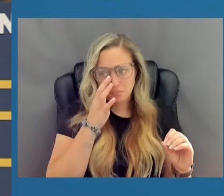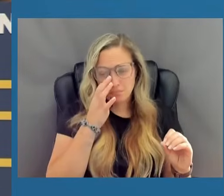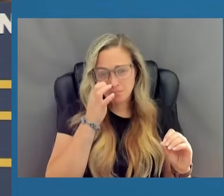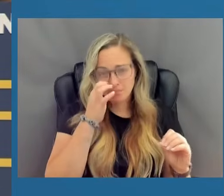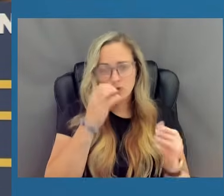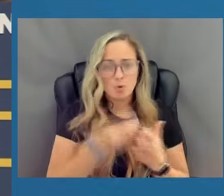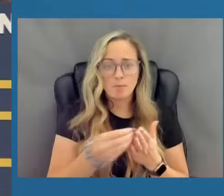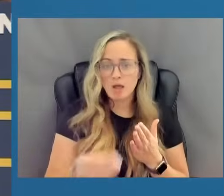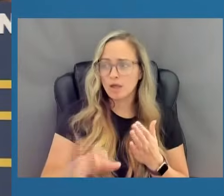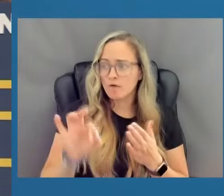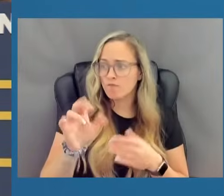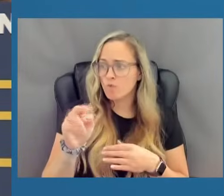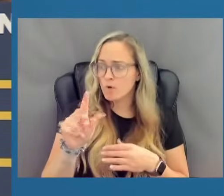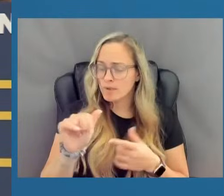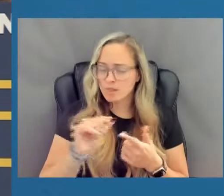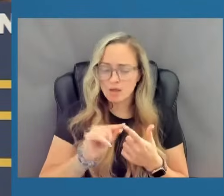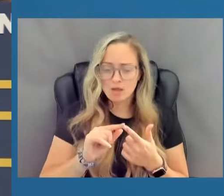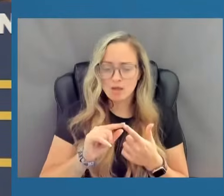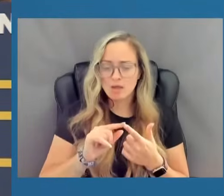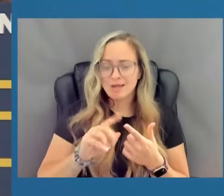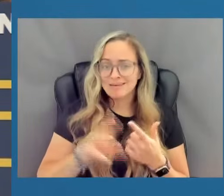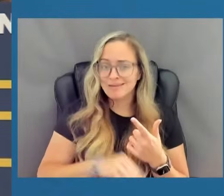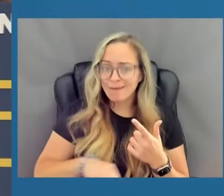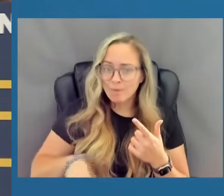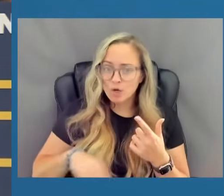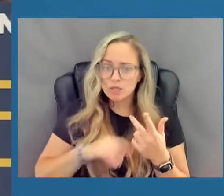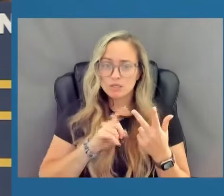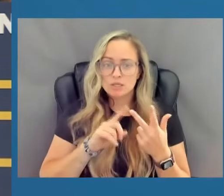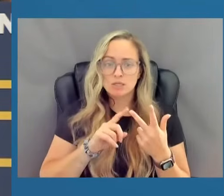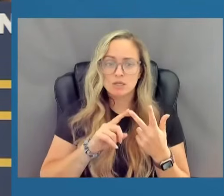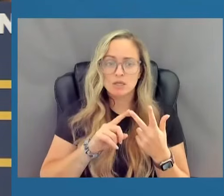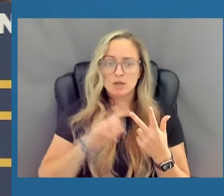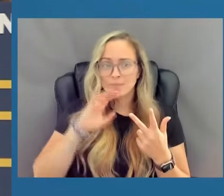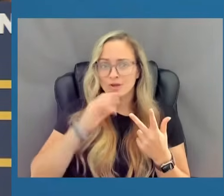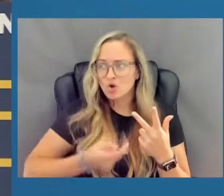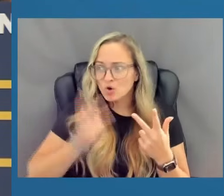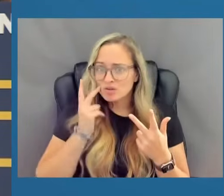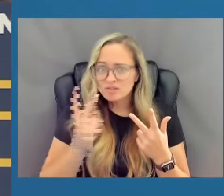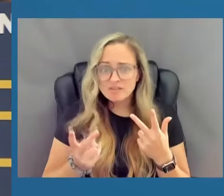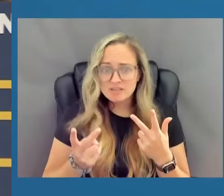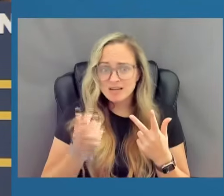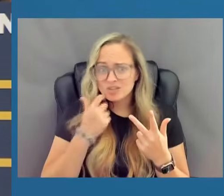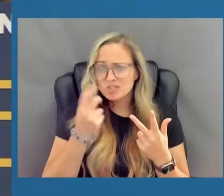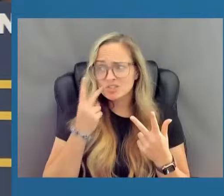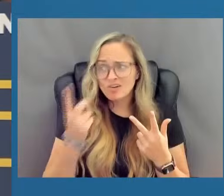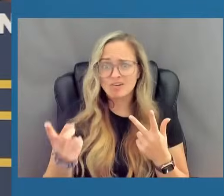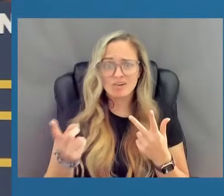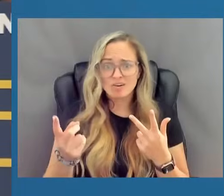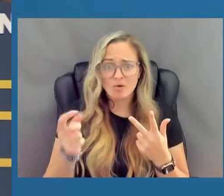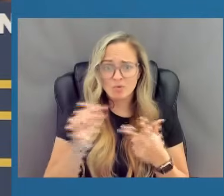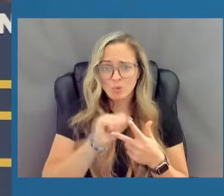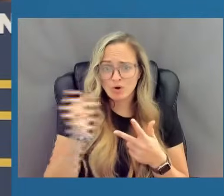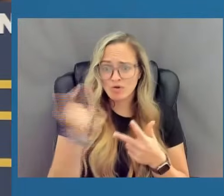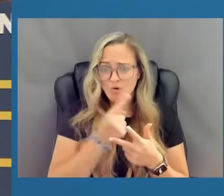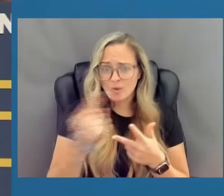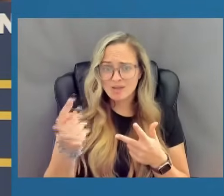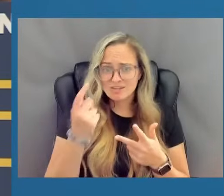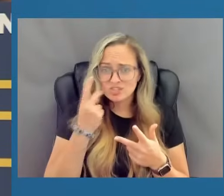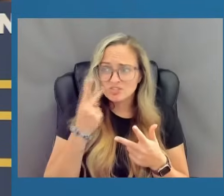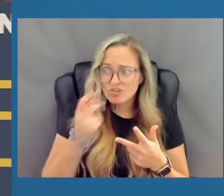formula, the diapers. My daughter is visiting. I just saw her. I was working all week, and I just had a chance to see